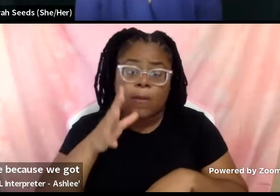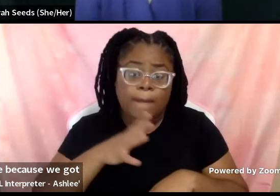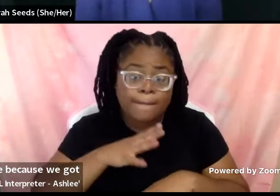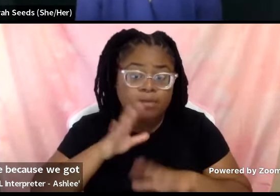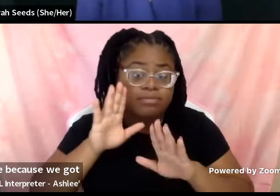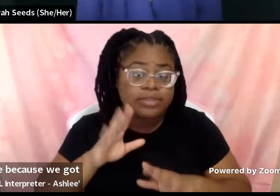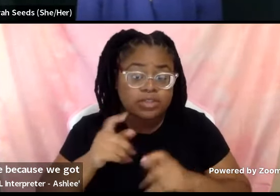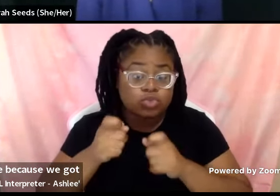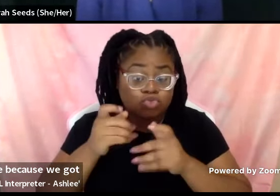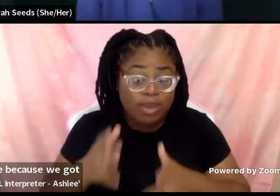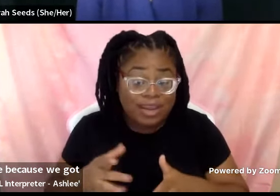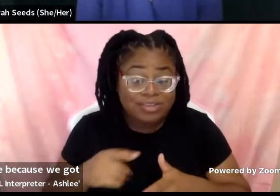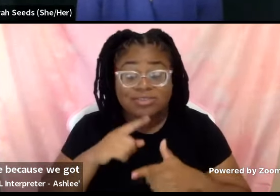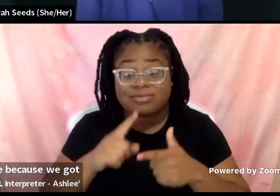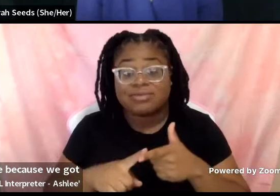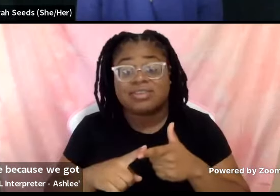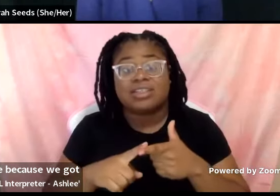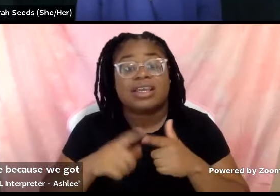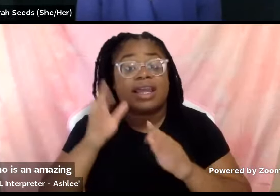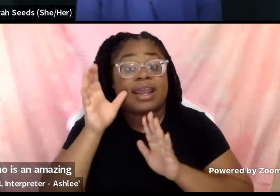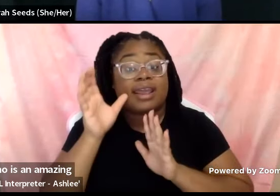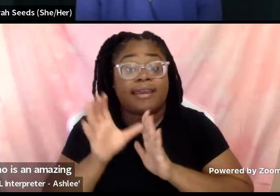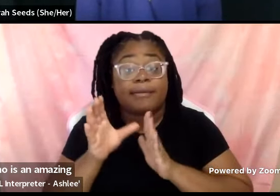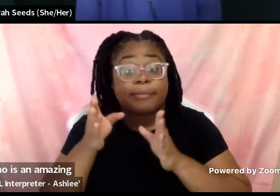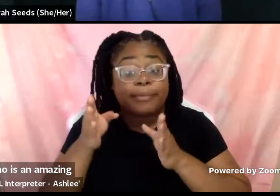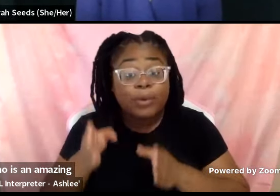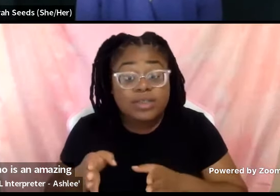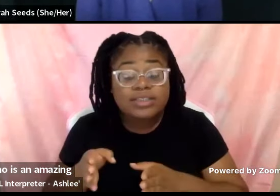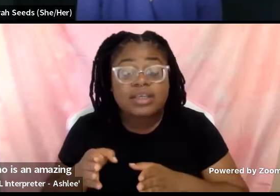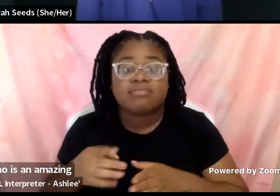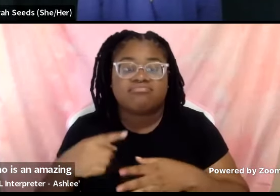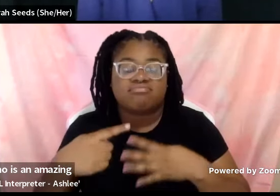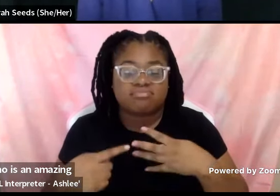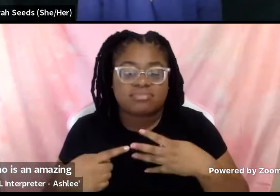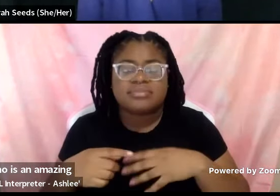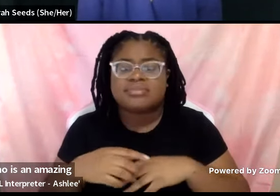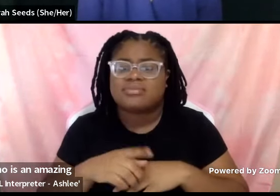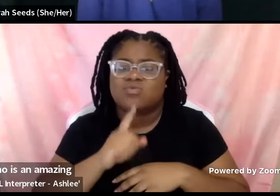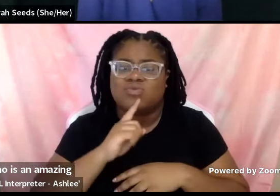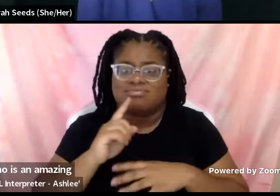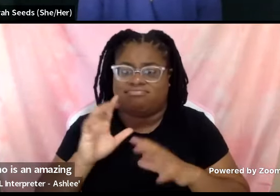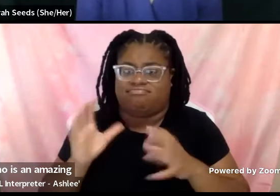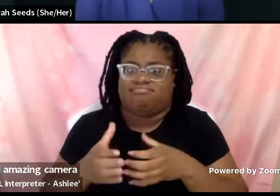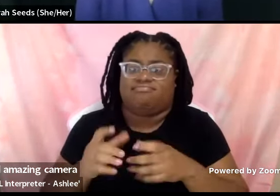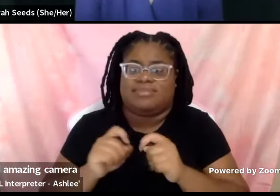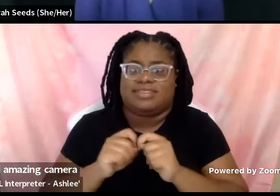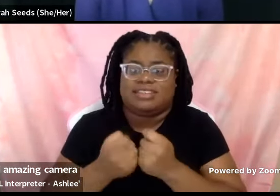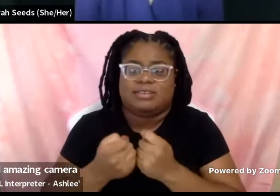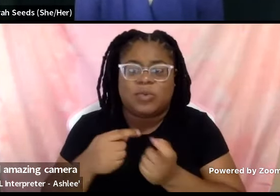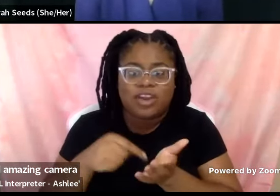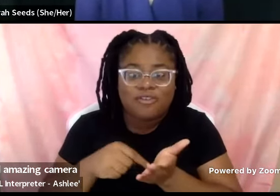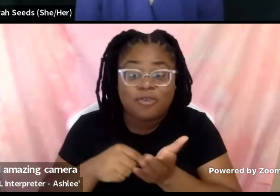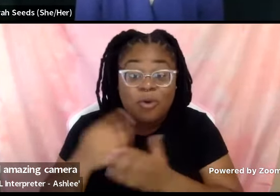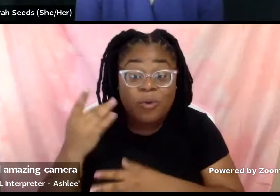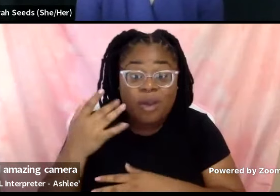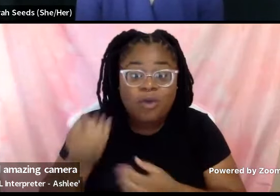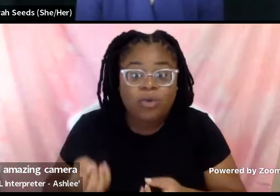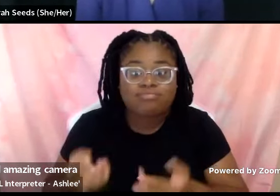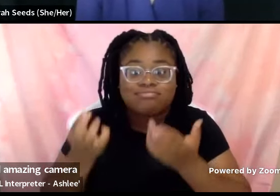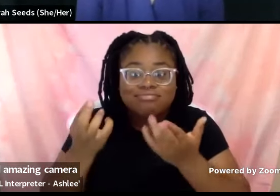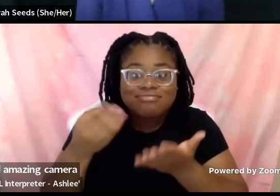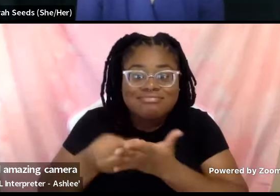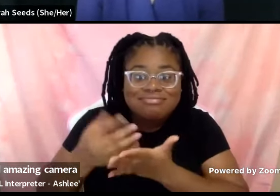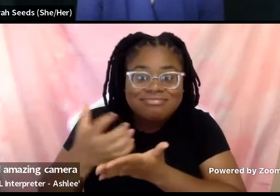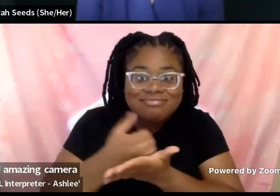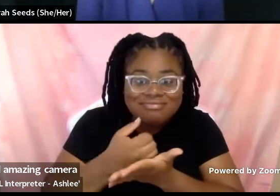like an amazing camera guy, Seth Hagenstein, and we really just had an amazing team that we could afford, because we raised money to actually shoot this